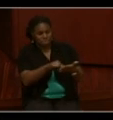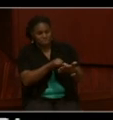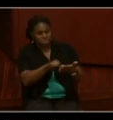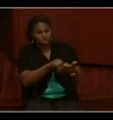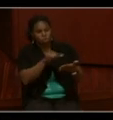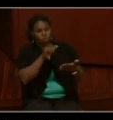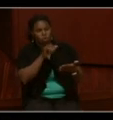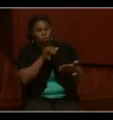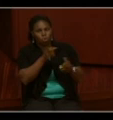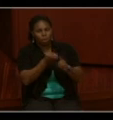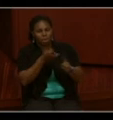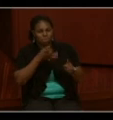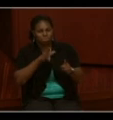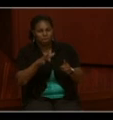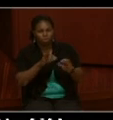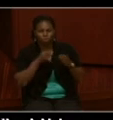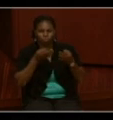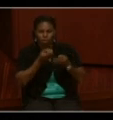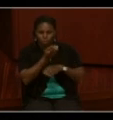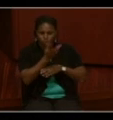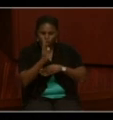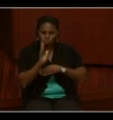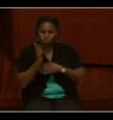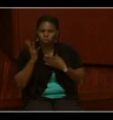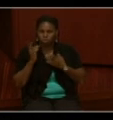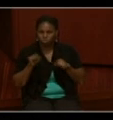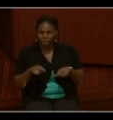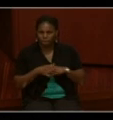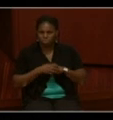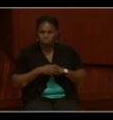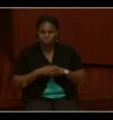tree even wider.